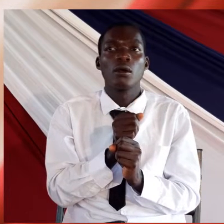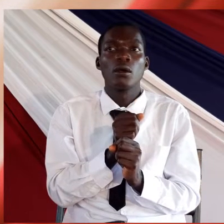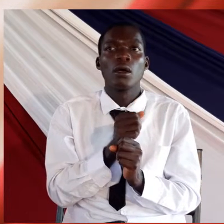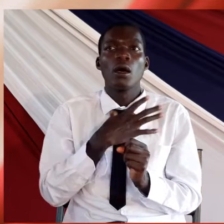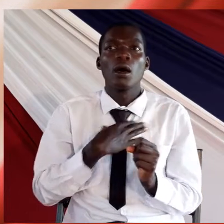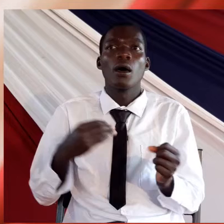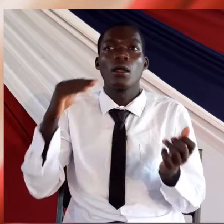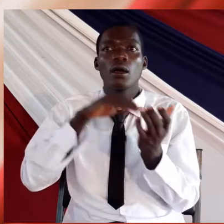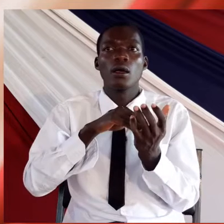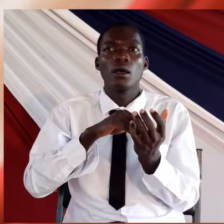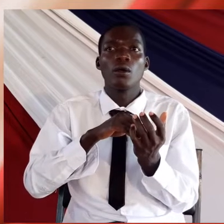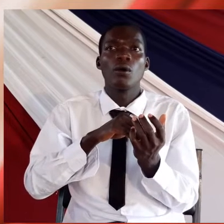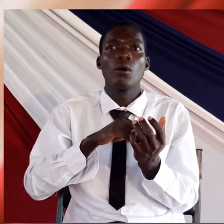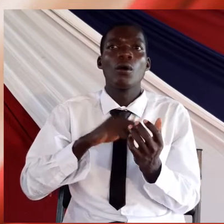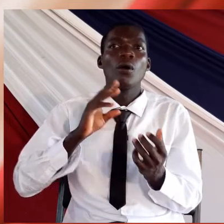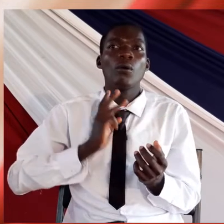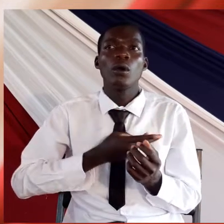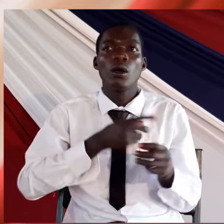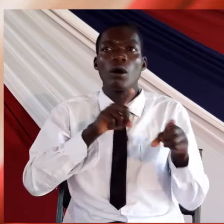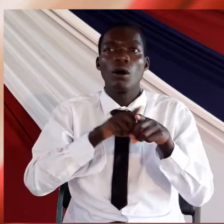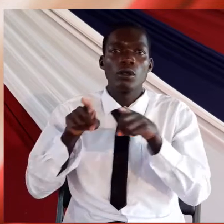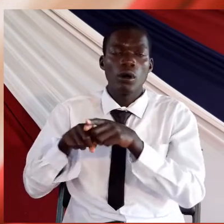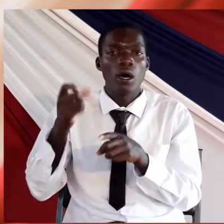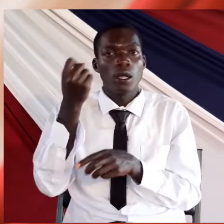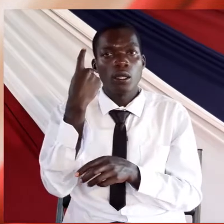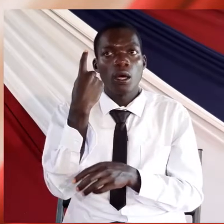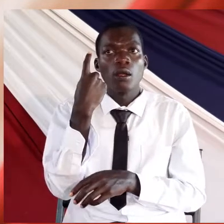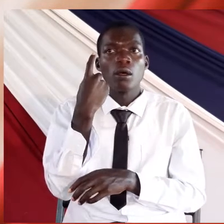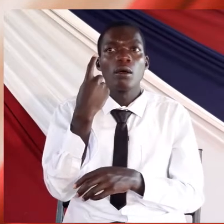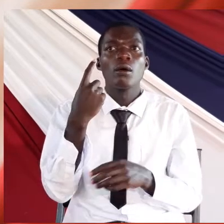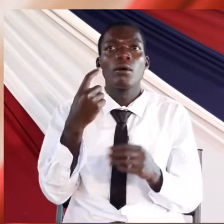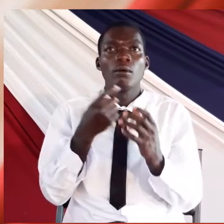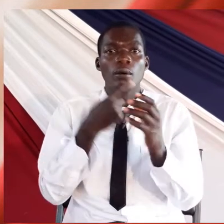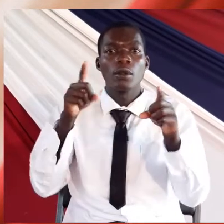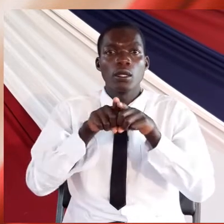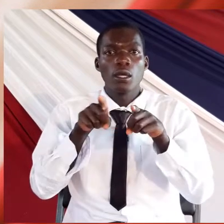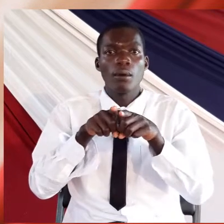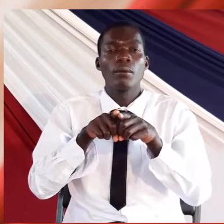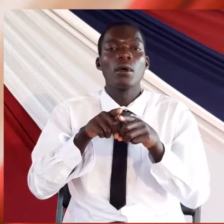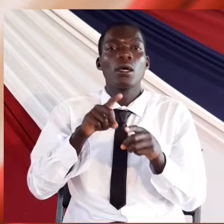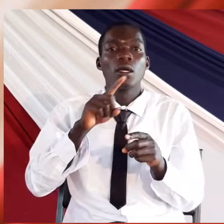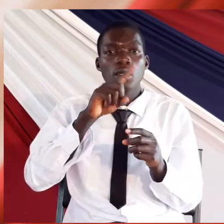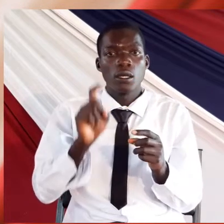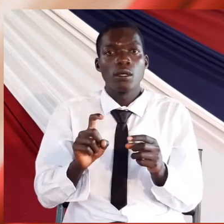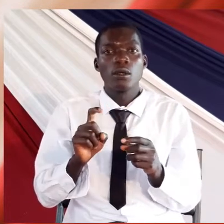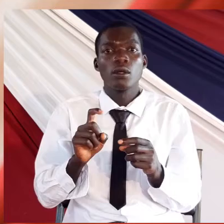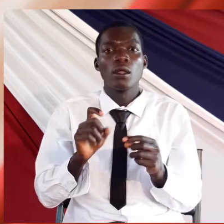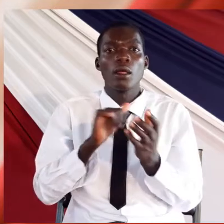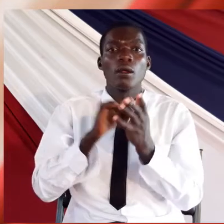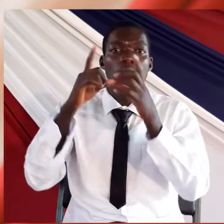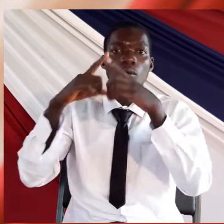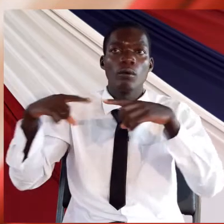And again, we also understand from the same text that the